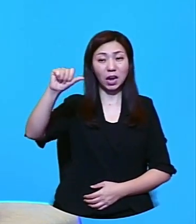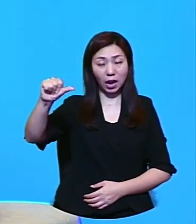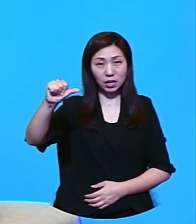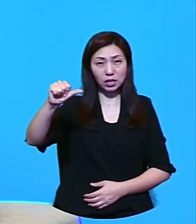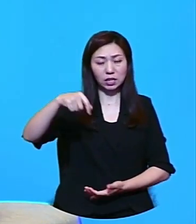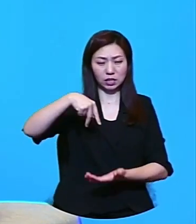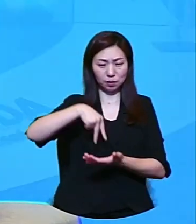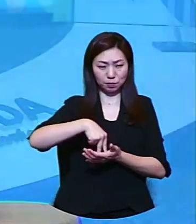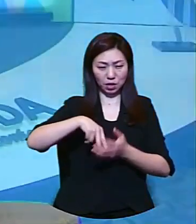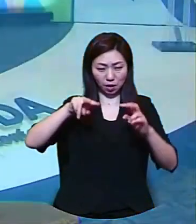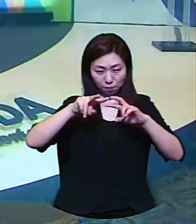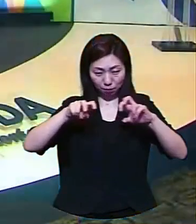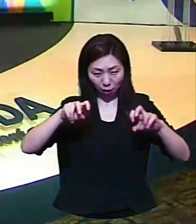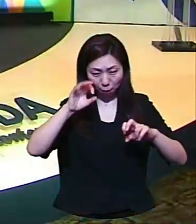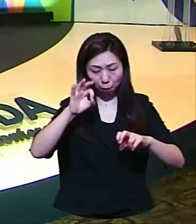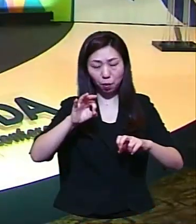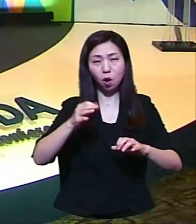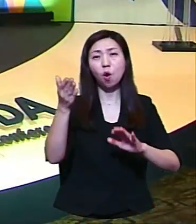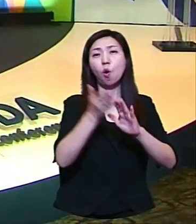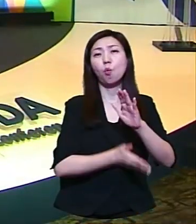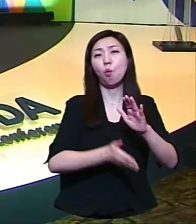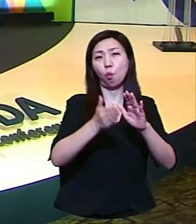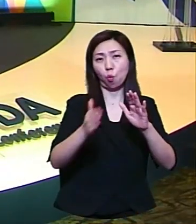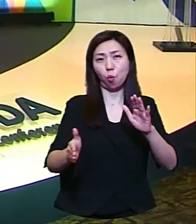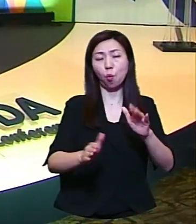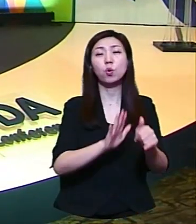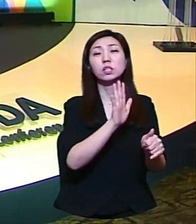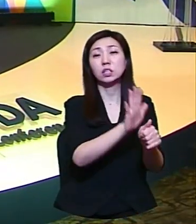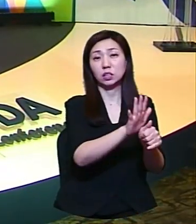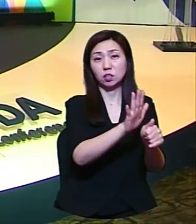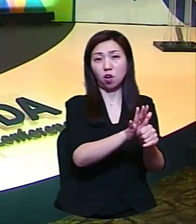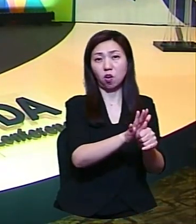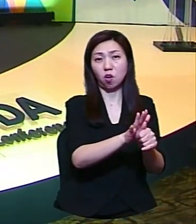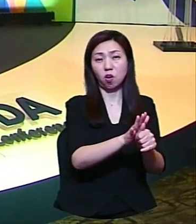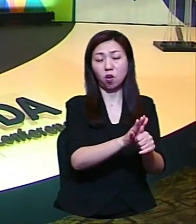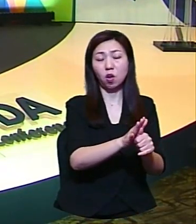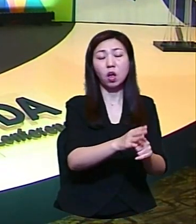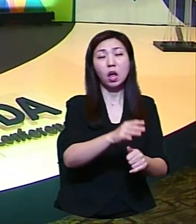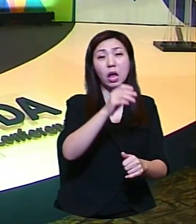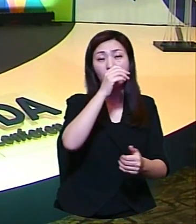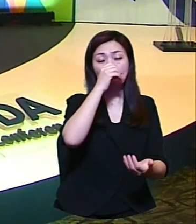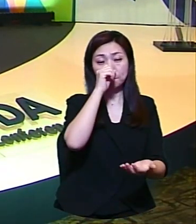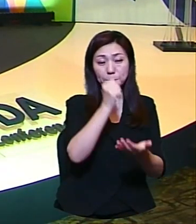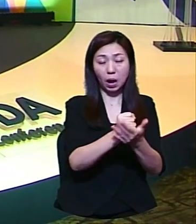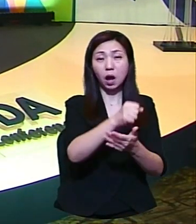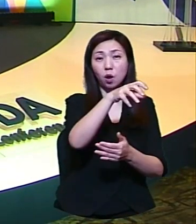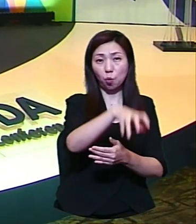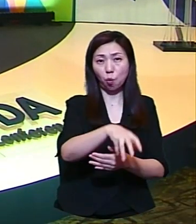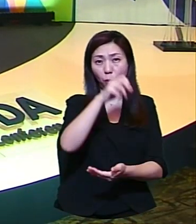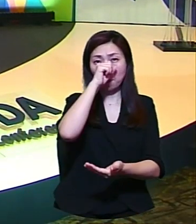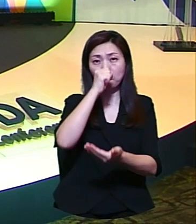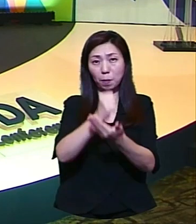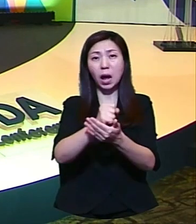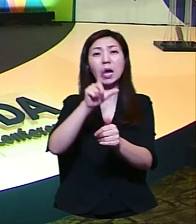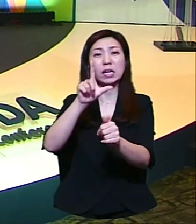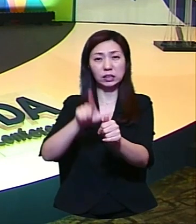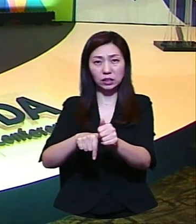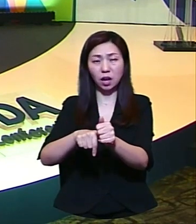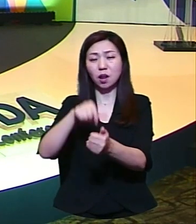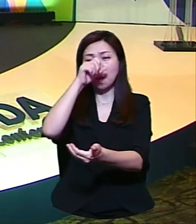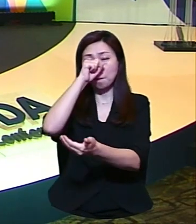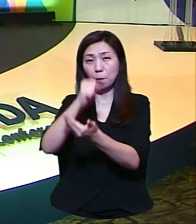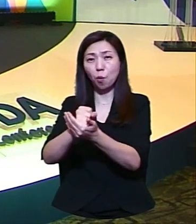for the right place at the right time, I believe it's going to be the most effective way to fix this problem in a fast